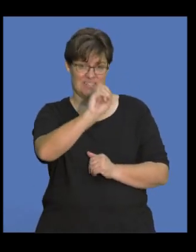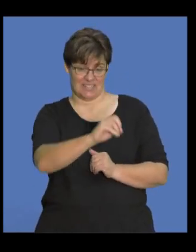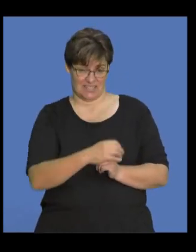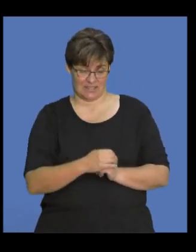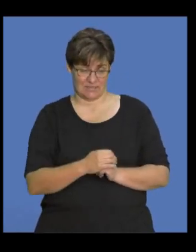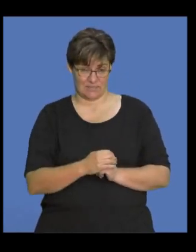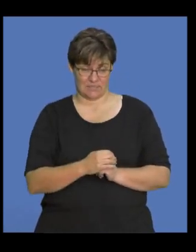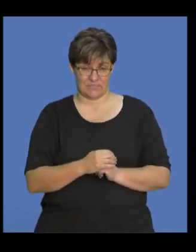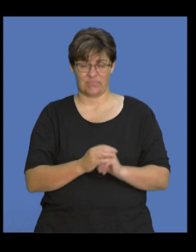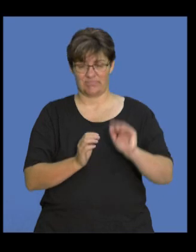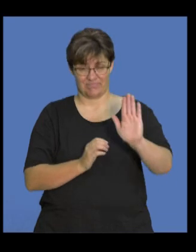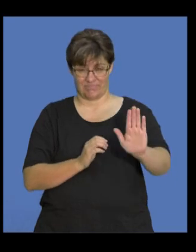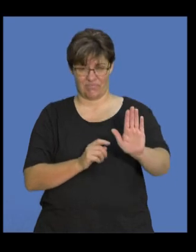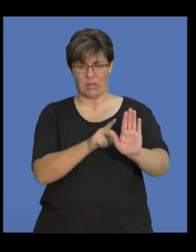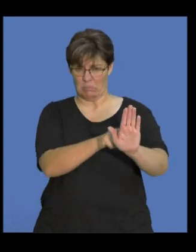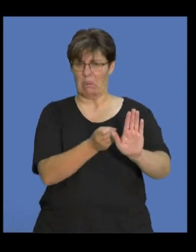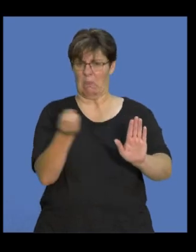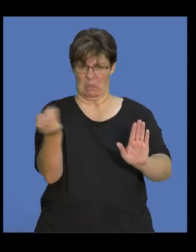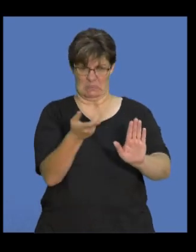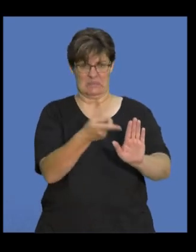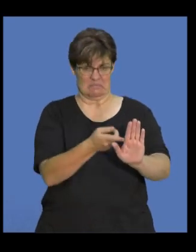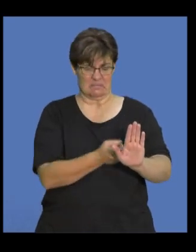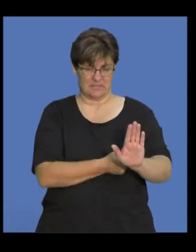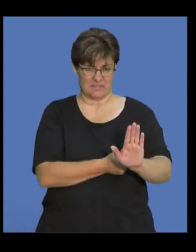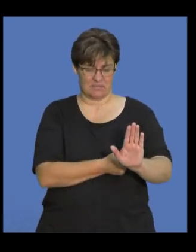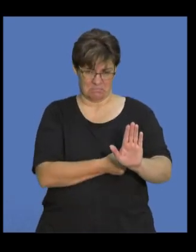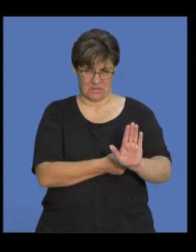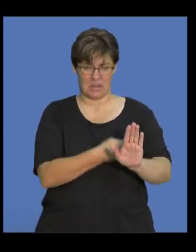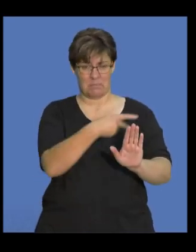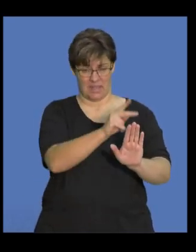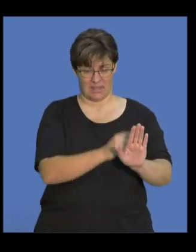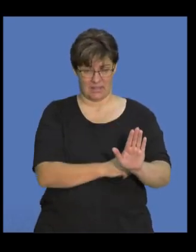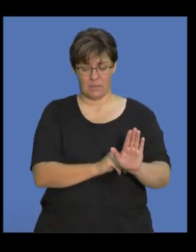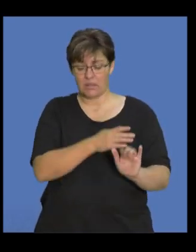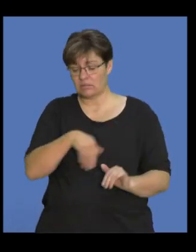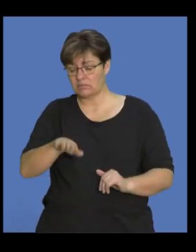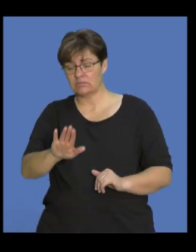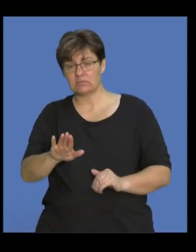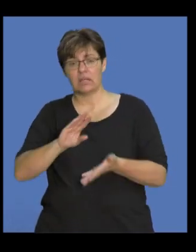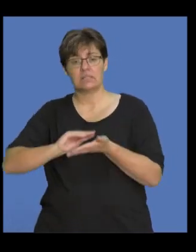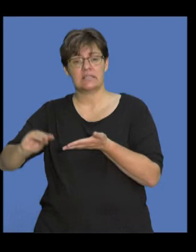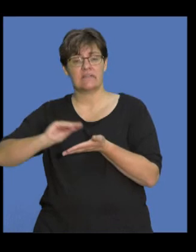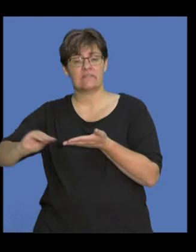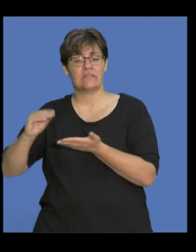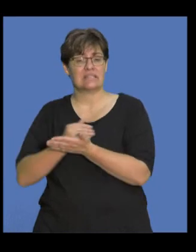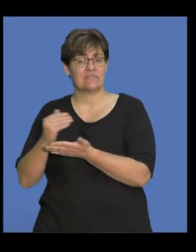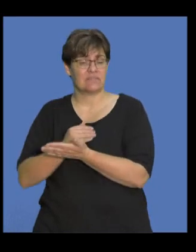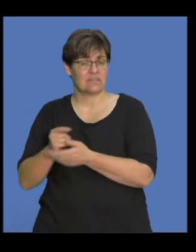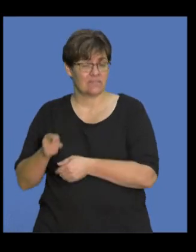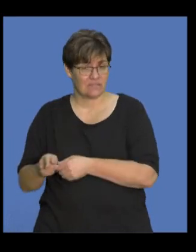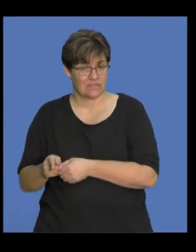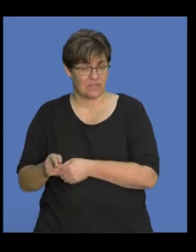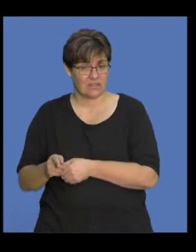3,750, right? So you can see it's quite a lot of money that SIPO would have paid. But the second option will